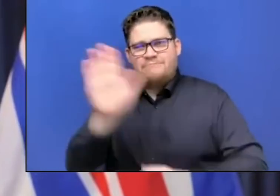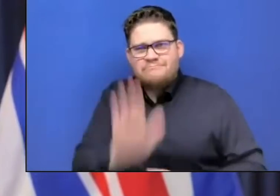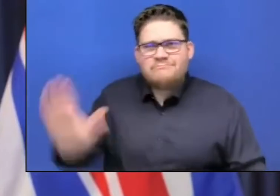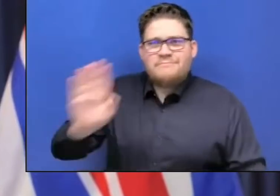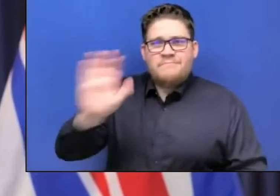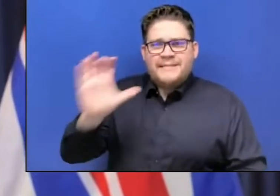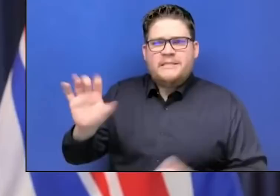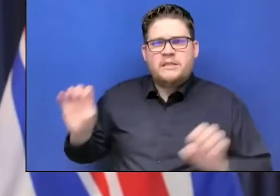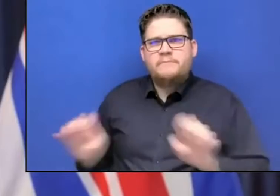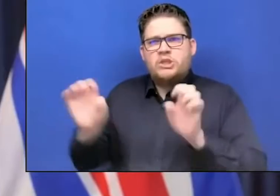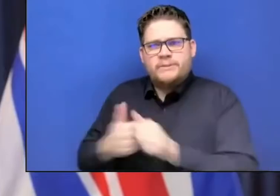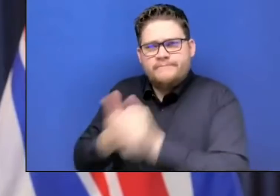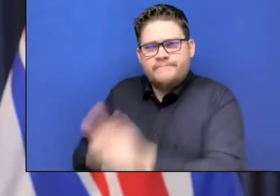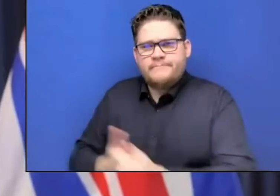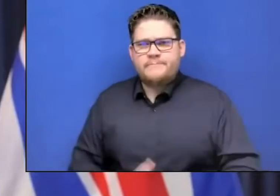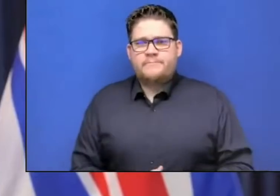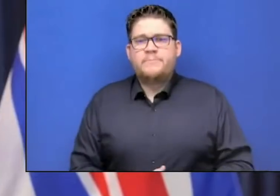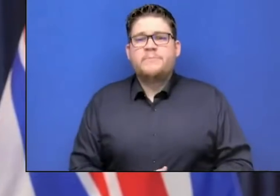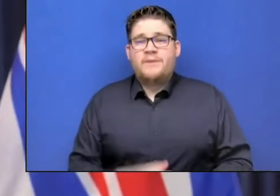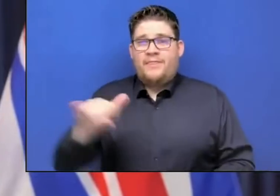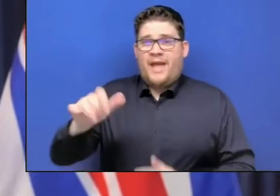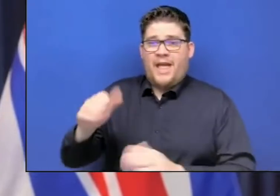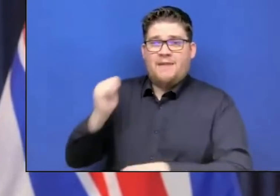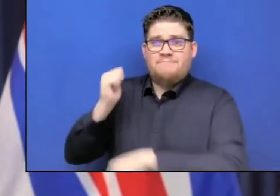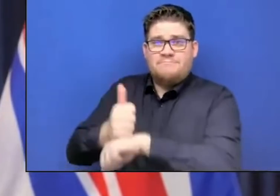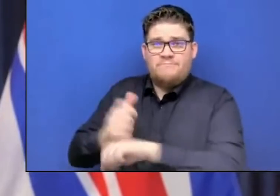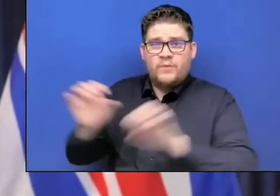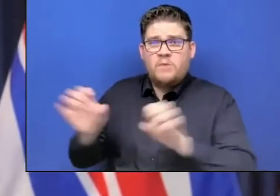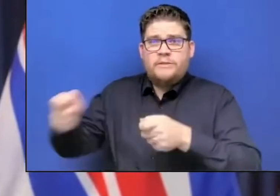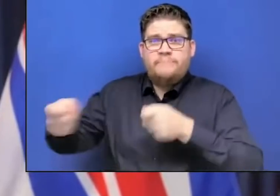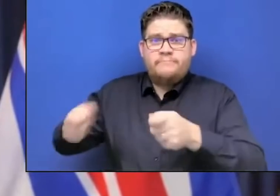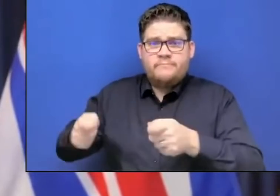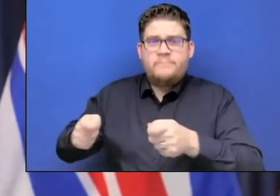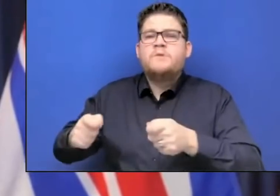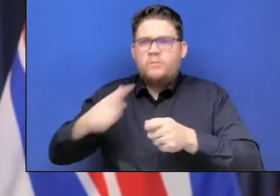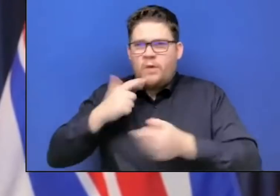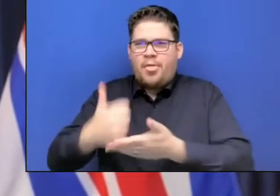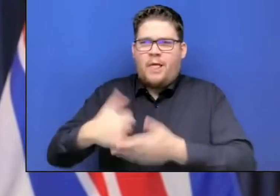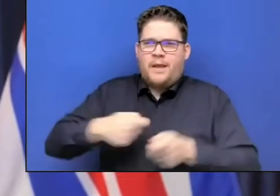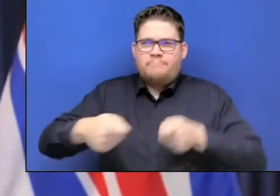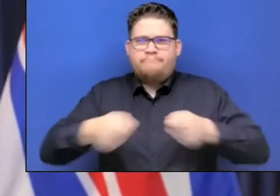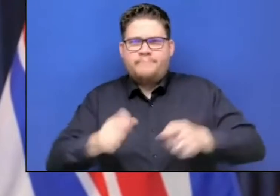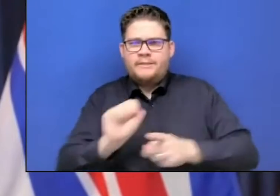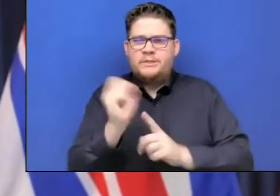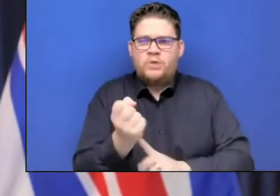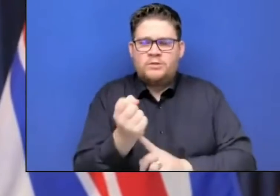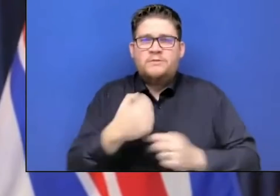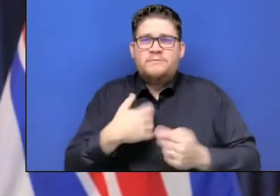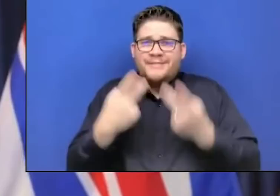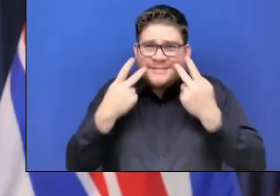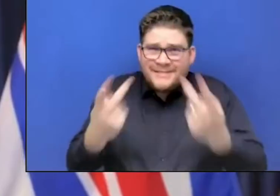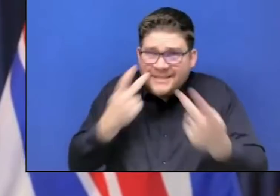with the challenges ahead as we recover from the utter devastation that we are seeing. As you know,